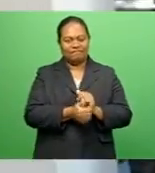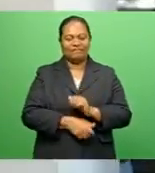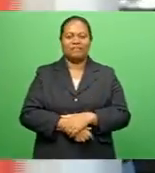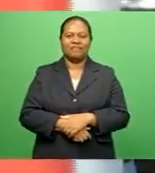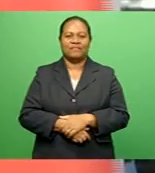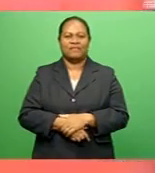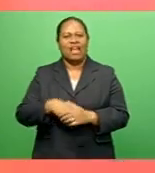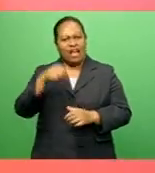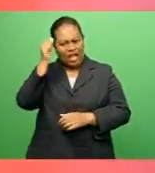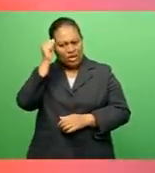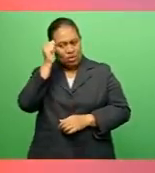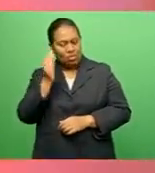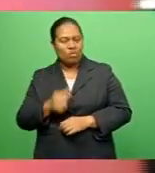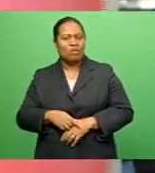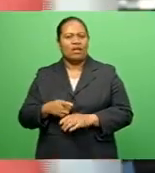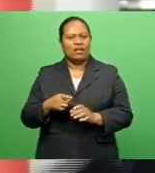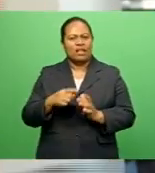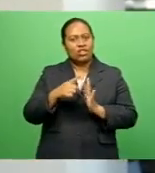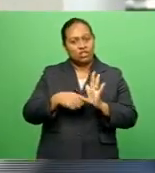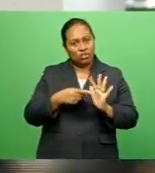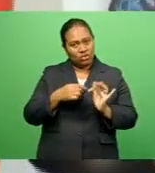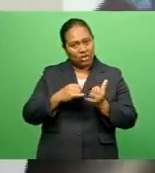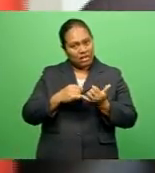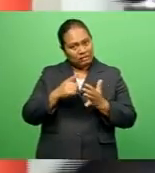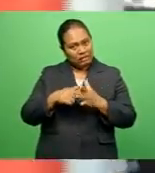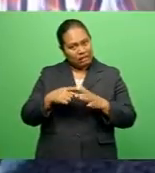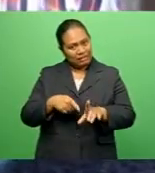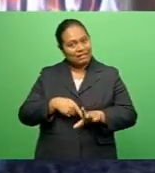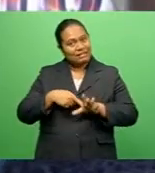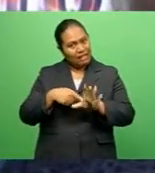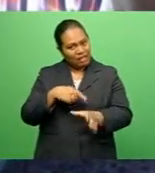young. Because I'm old,